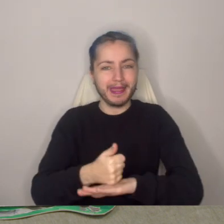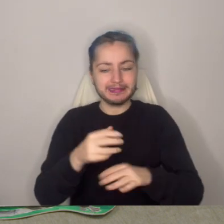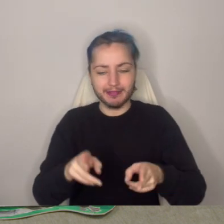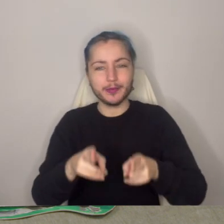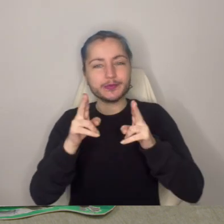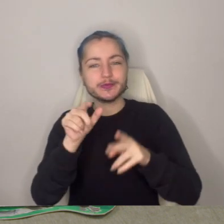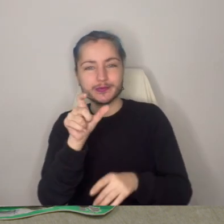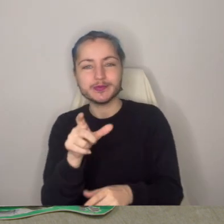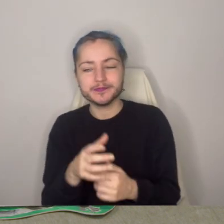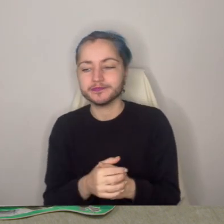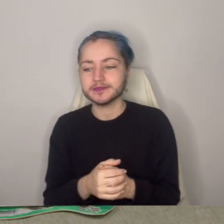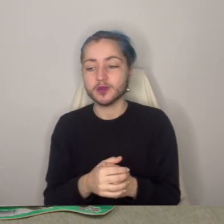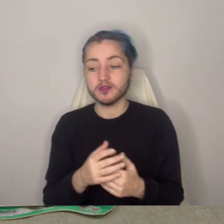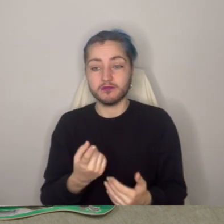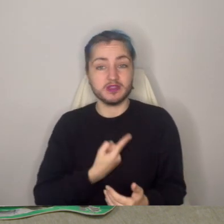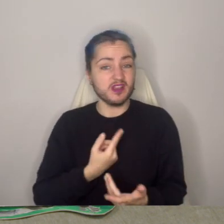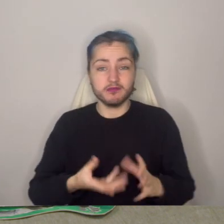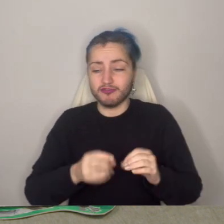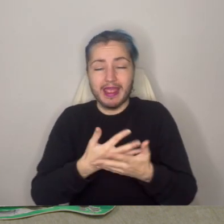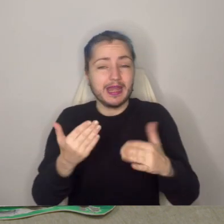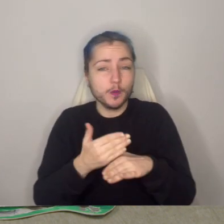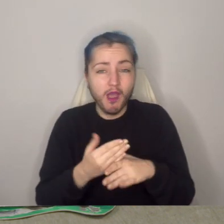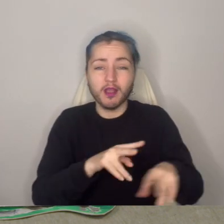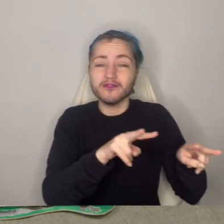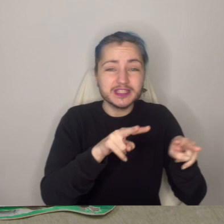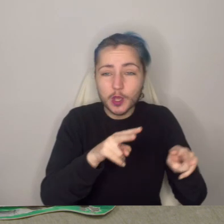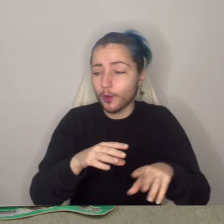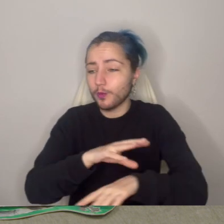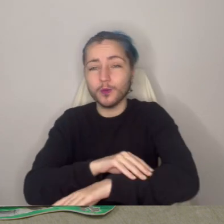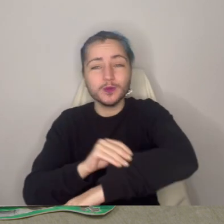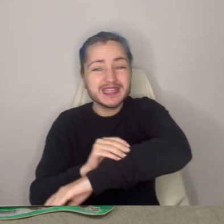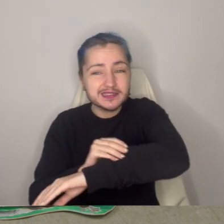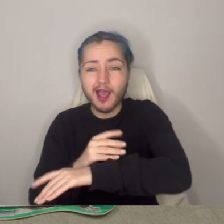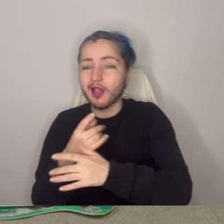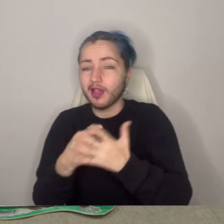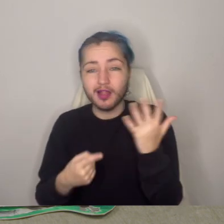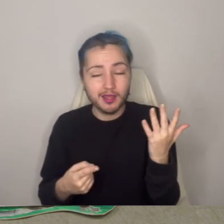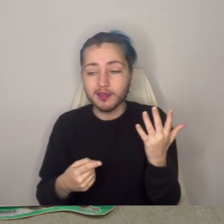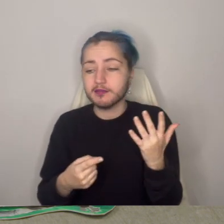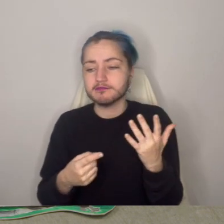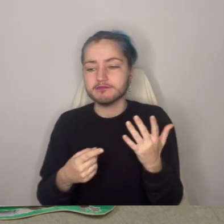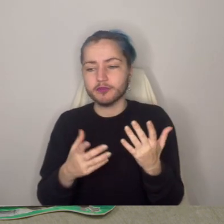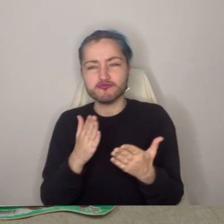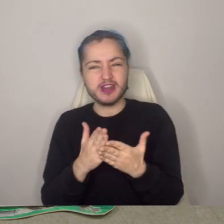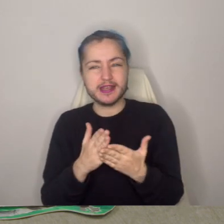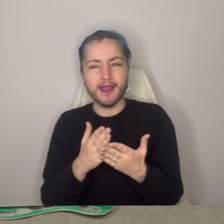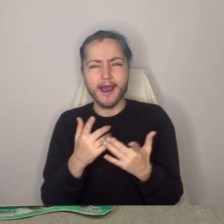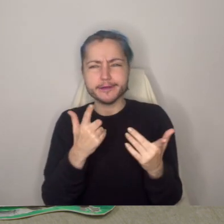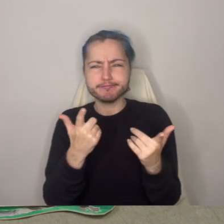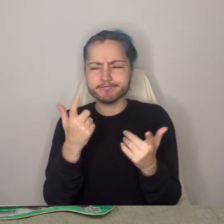whether it's a video work, whether it's a textile work, I think I need to find my base in terms